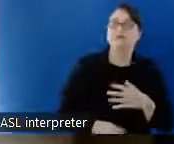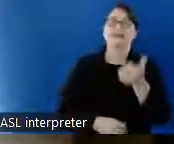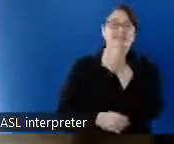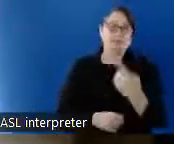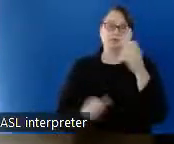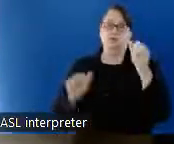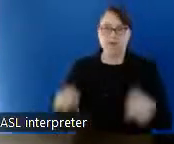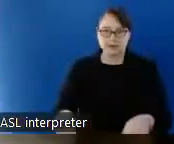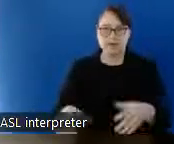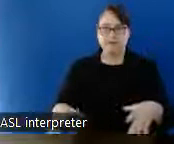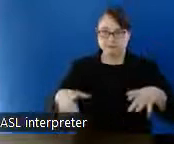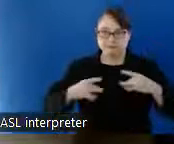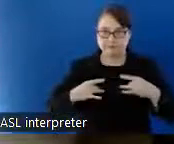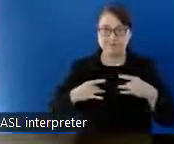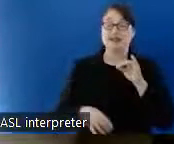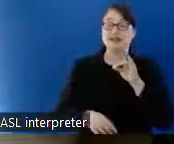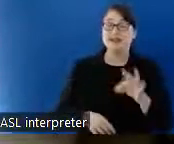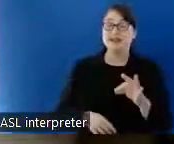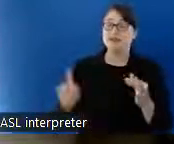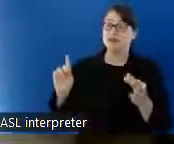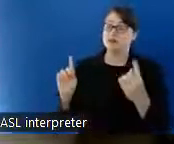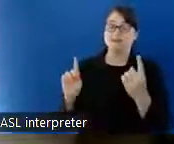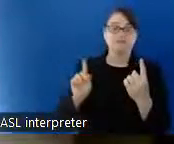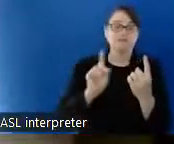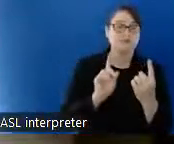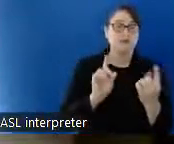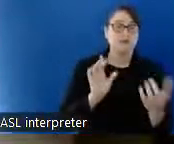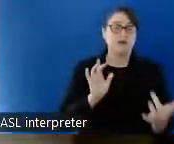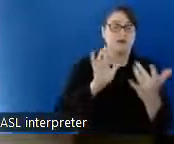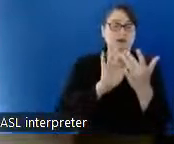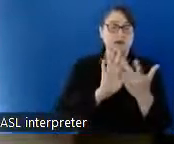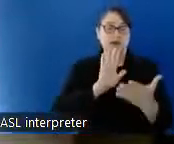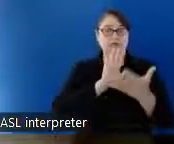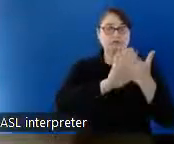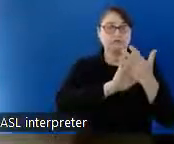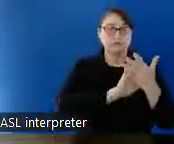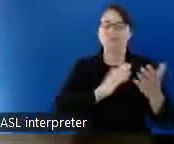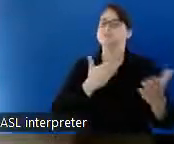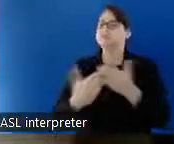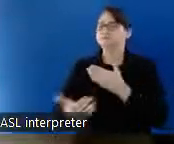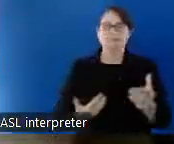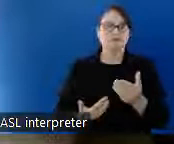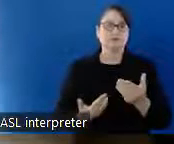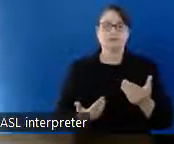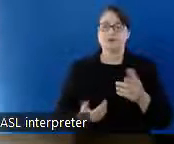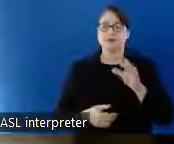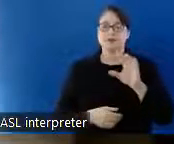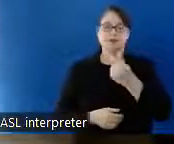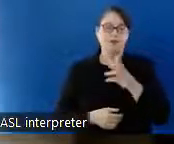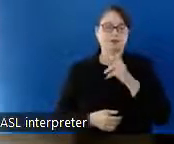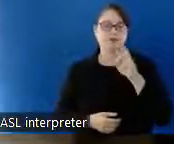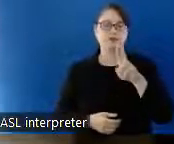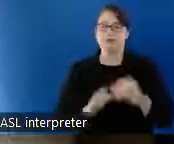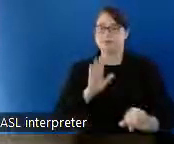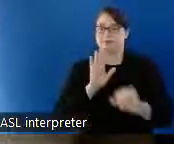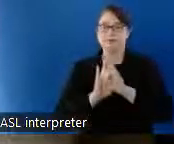close contact with someone who has monkeypox, regardless of gender identity or sexual orientation. The type of monkeypox seen